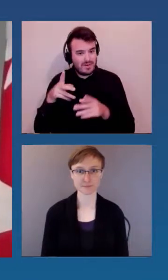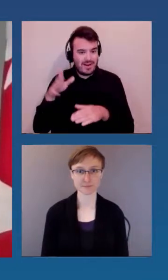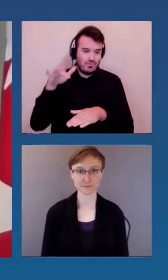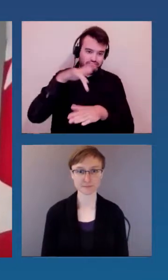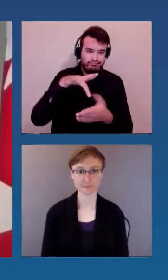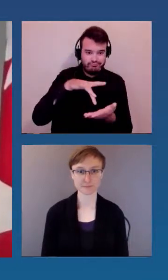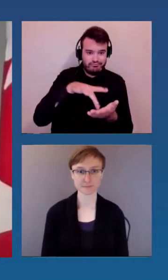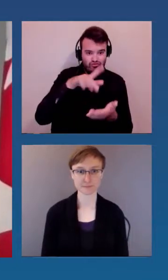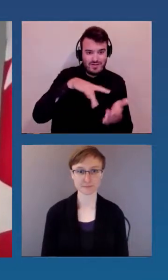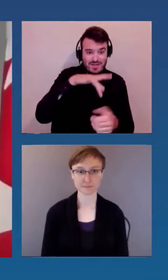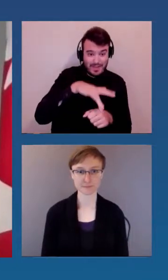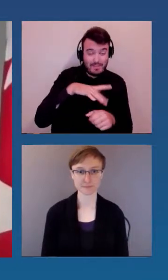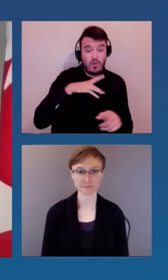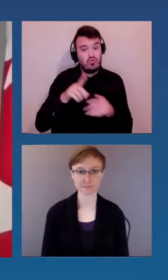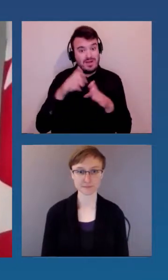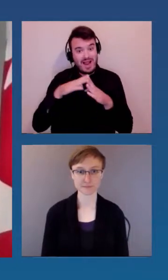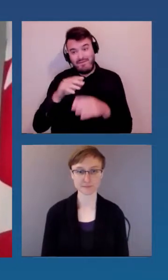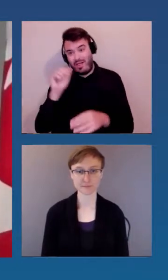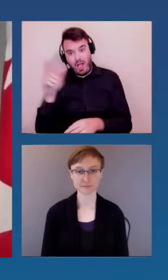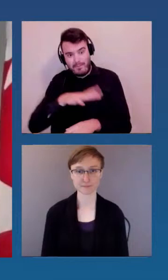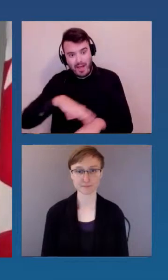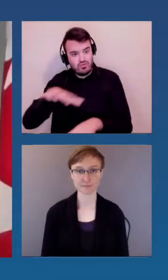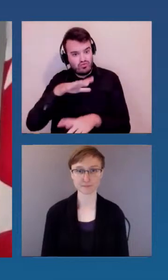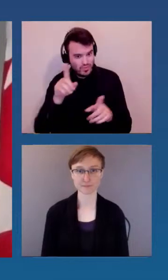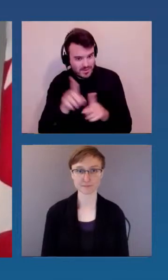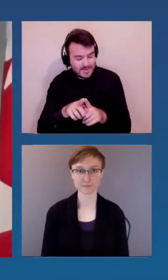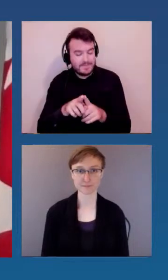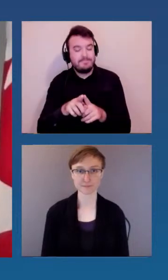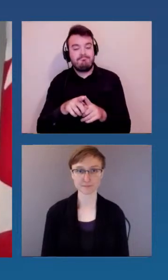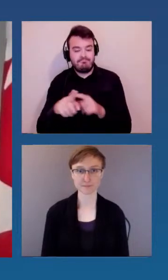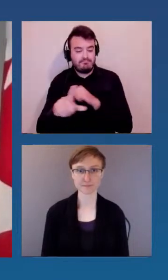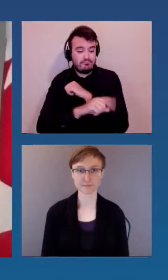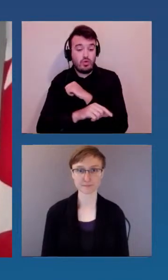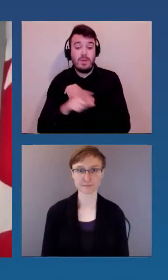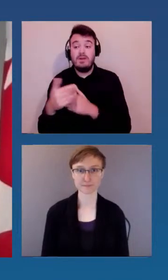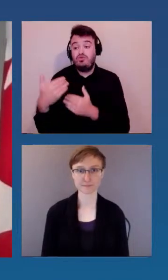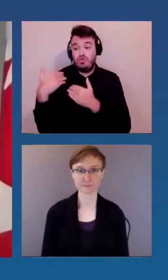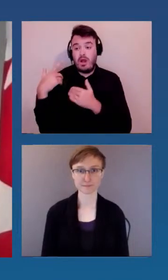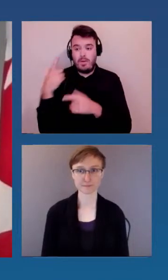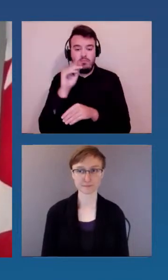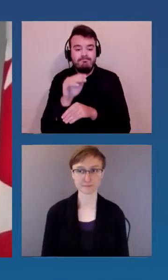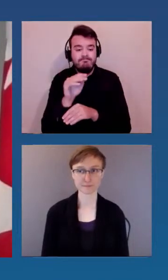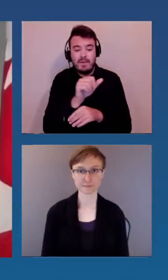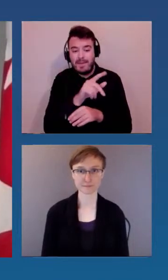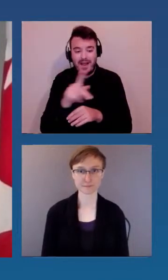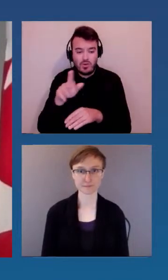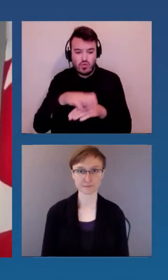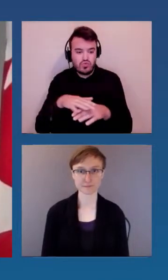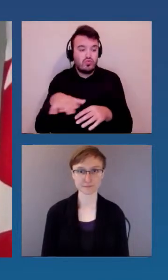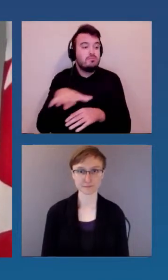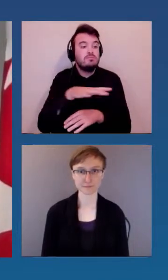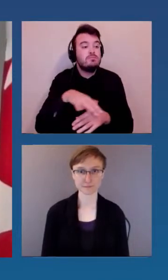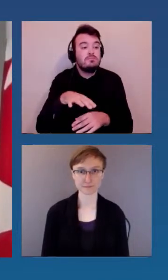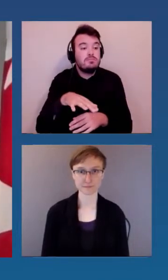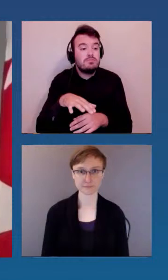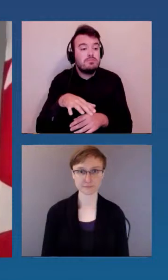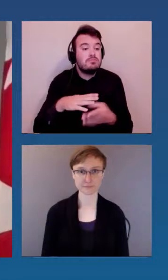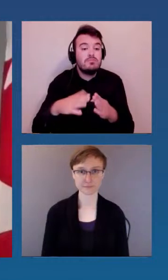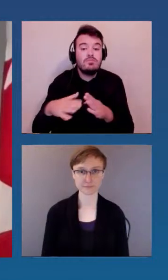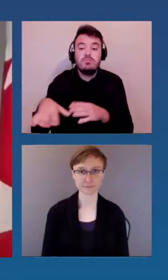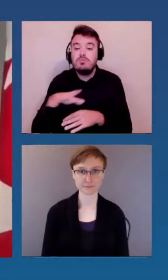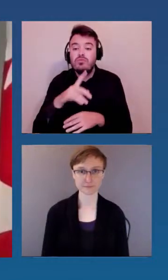university have already implemented these behaviors in their daily lives from the onset of this pandemic. Bylaw enforcement staff